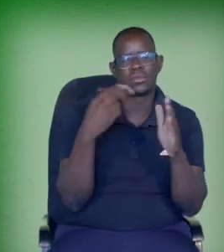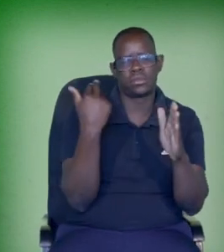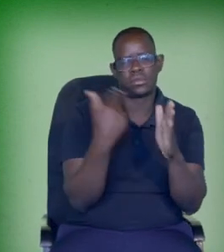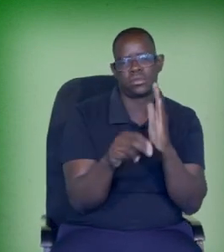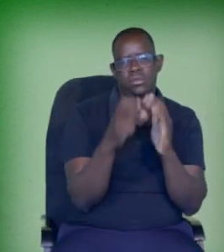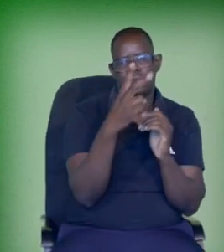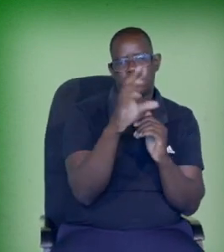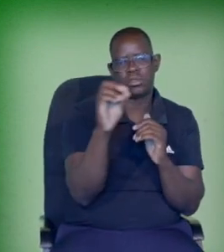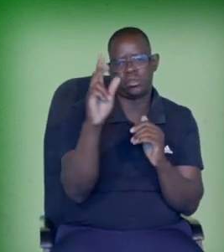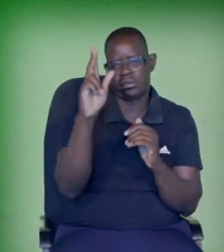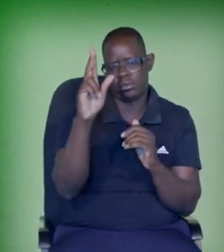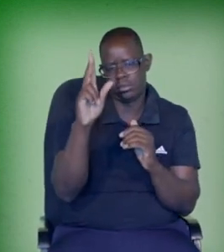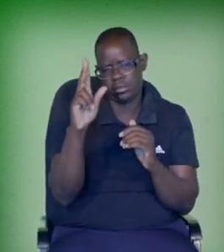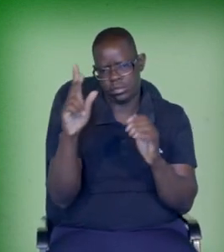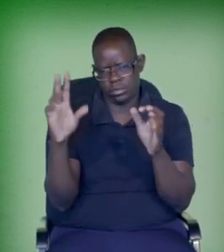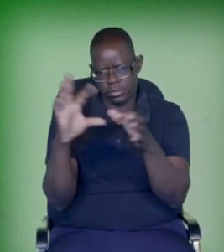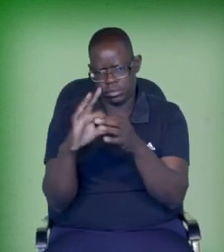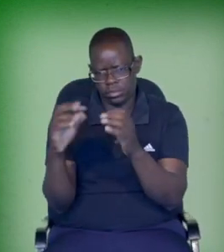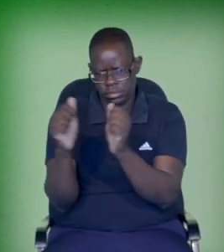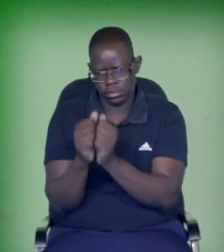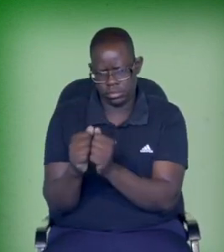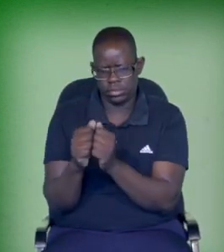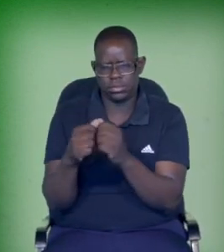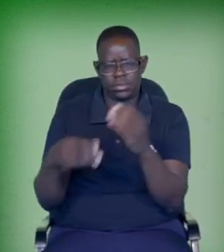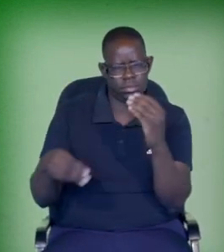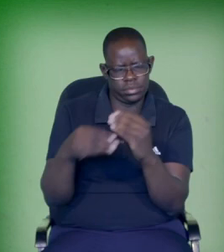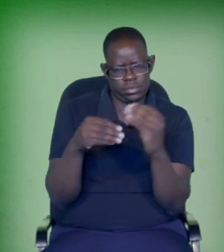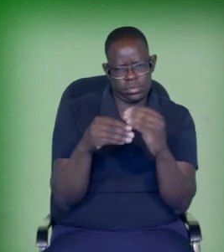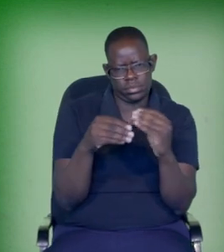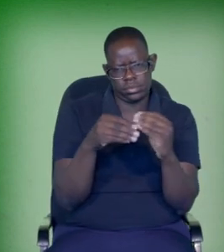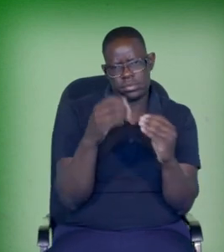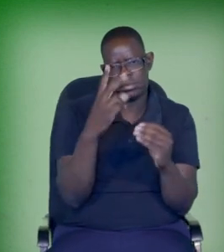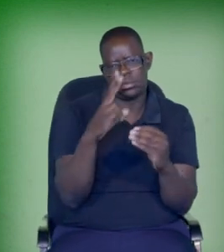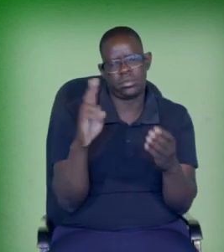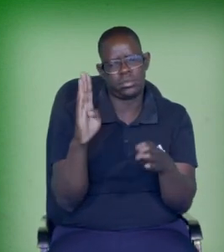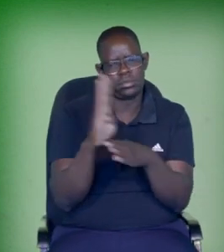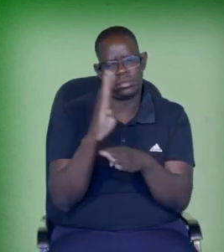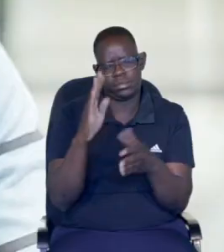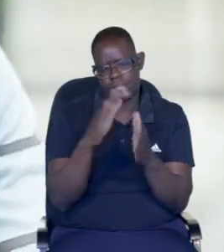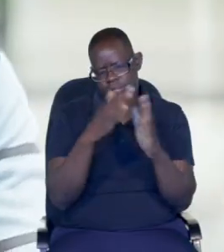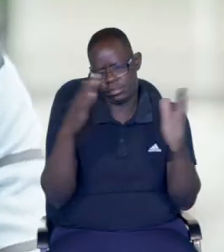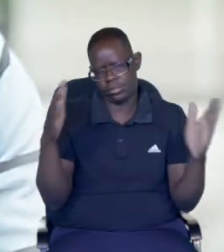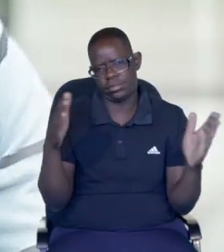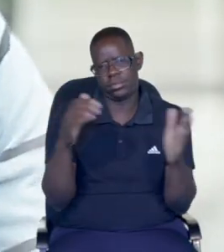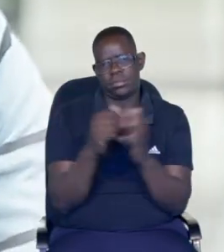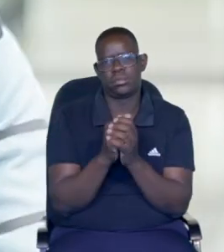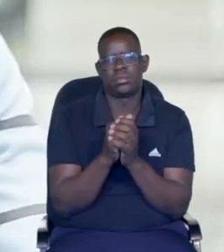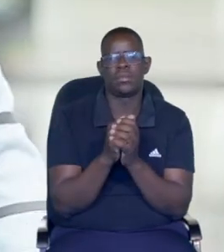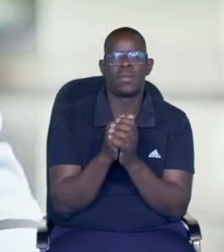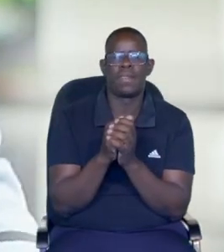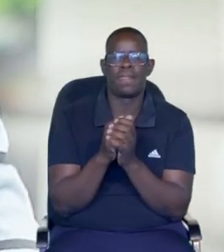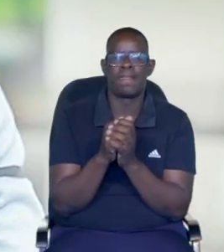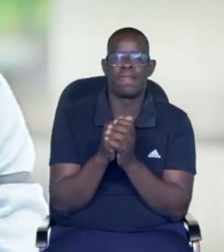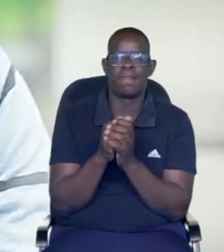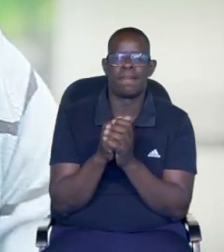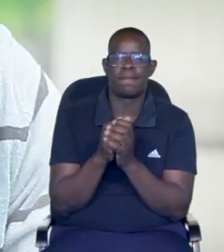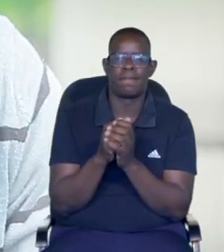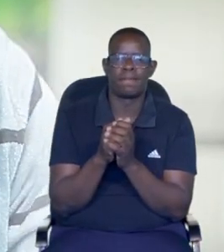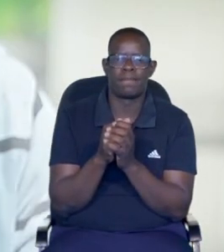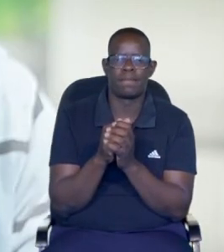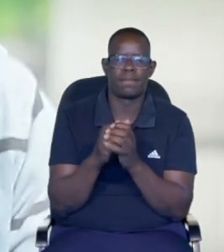20 partners. They cannot contribute enough capital for a really big business. You know what, guys? I don't think I'll opt